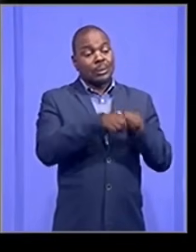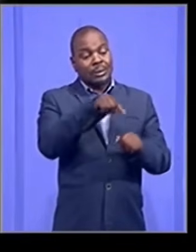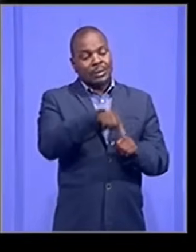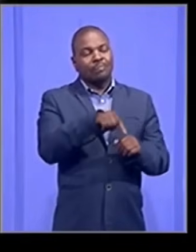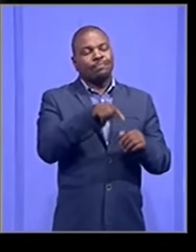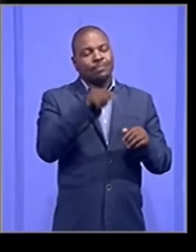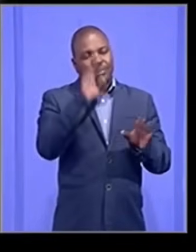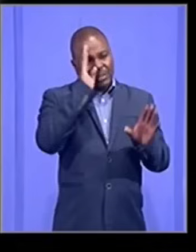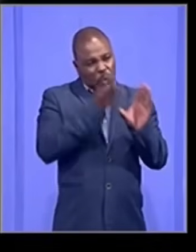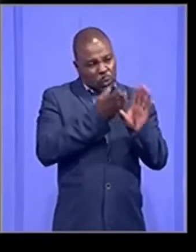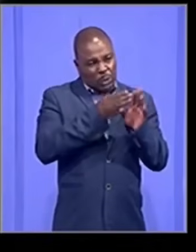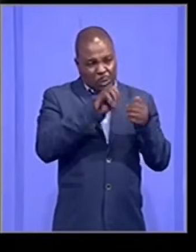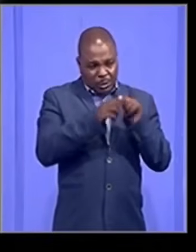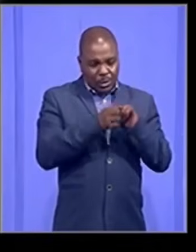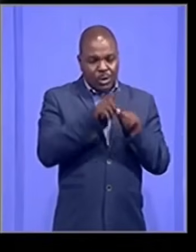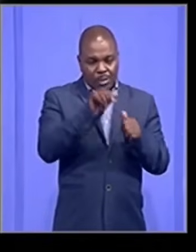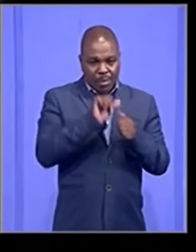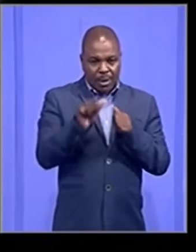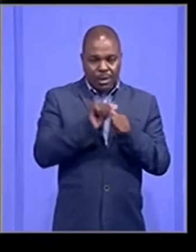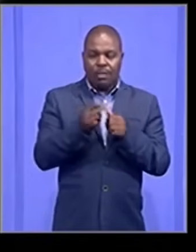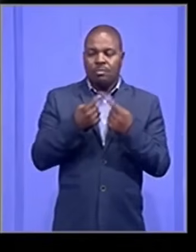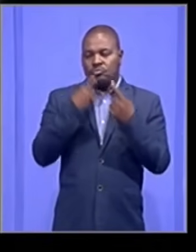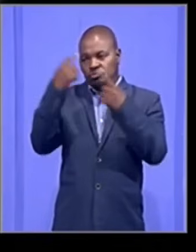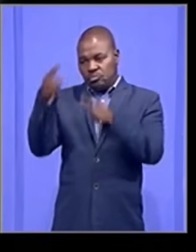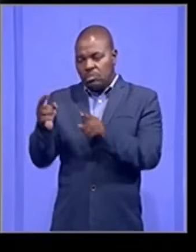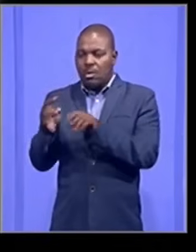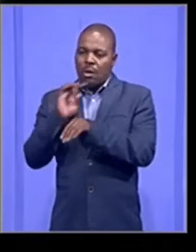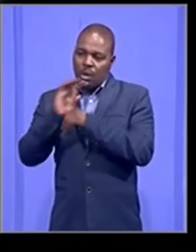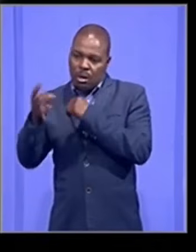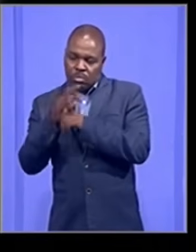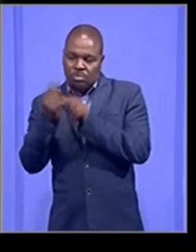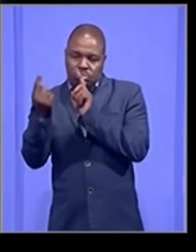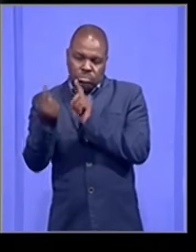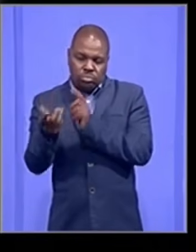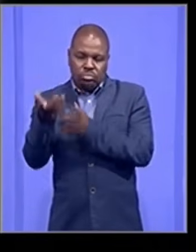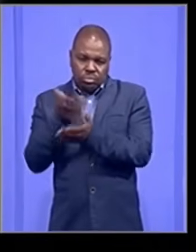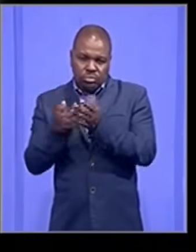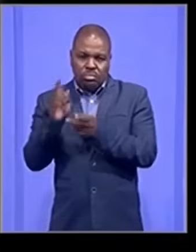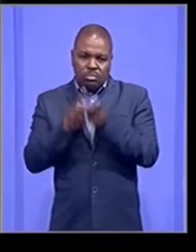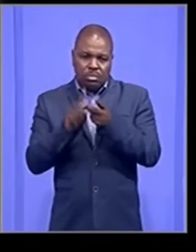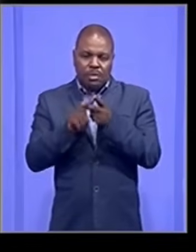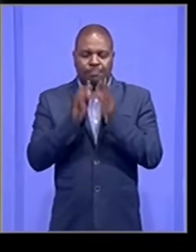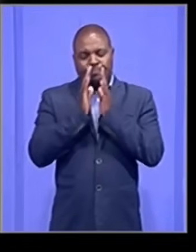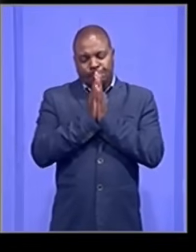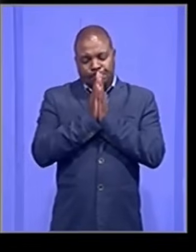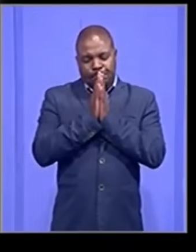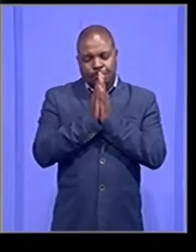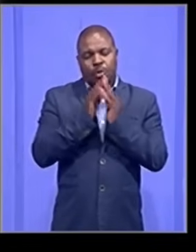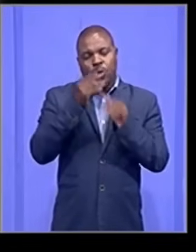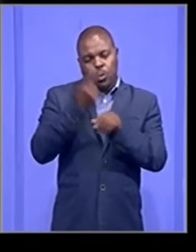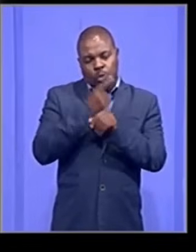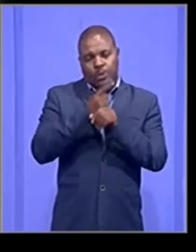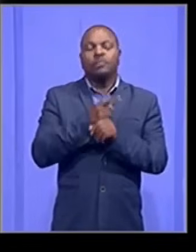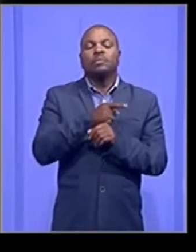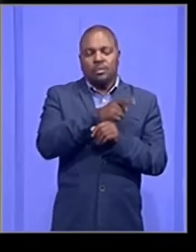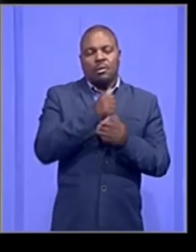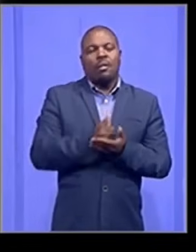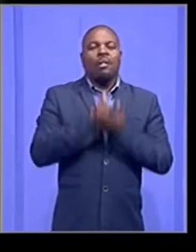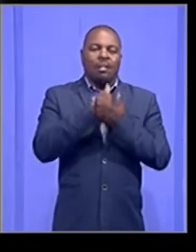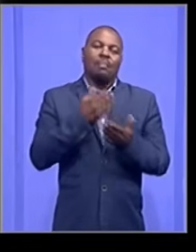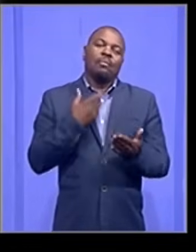monagano ke fela go tsamaya yone counseling le gone go iphelela fela ka yone thapelo. Ke nagana gore e ka nna tsone tse